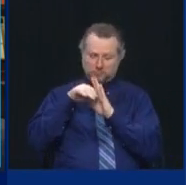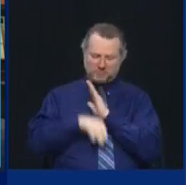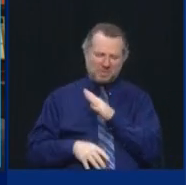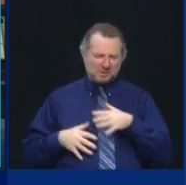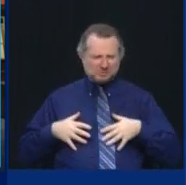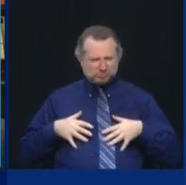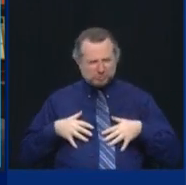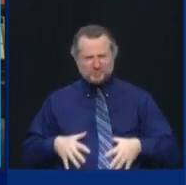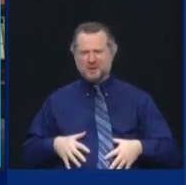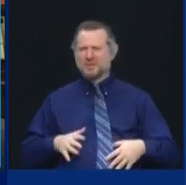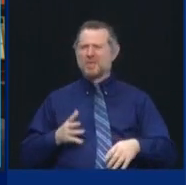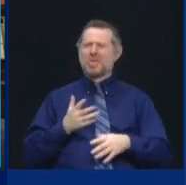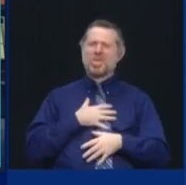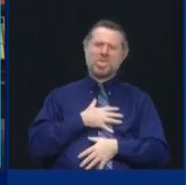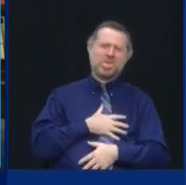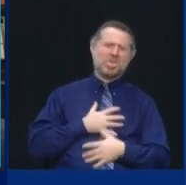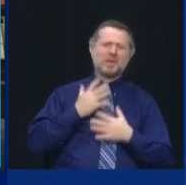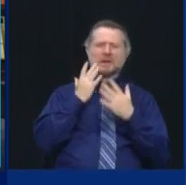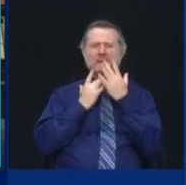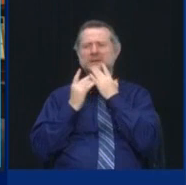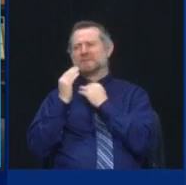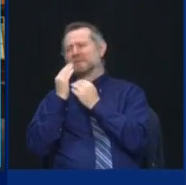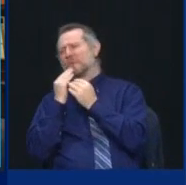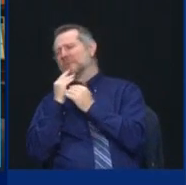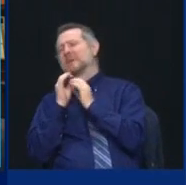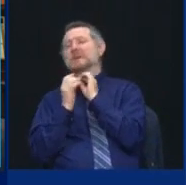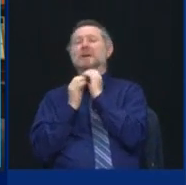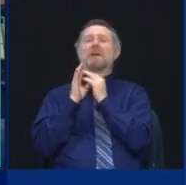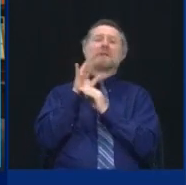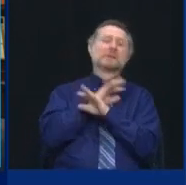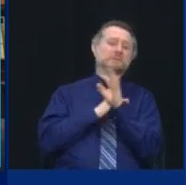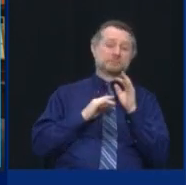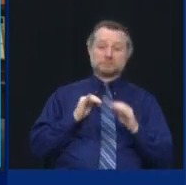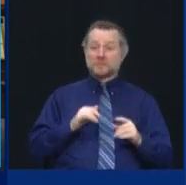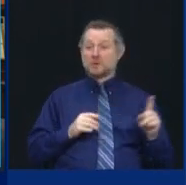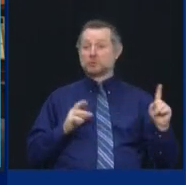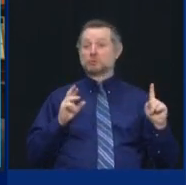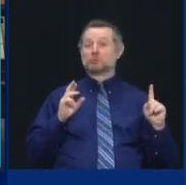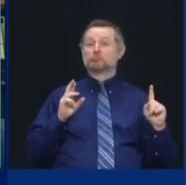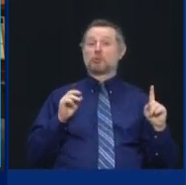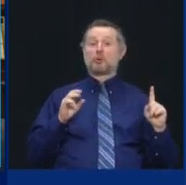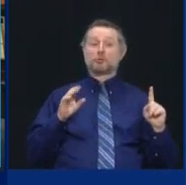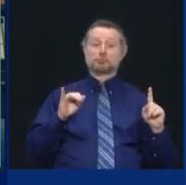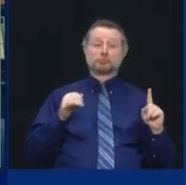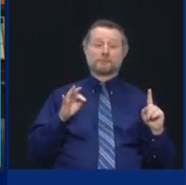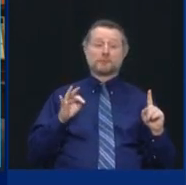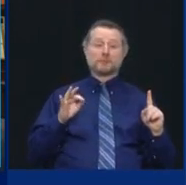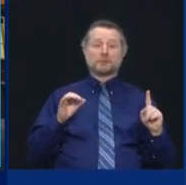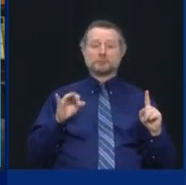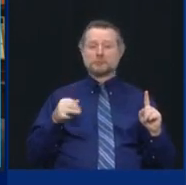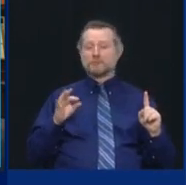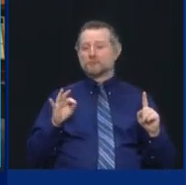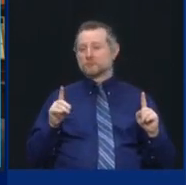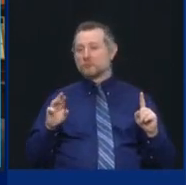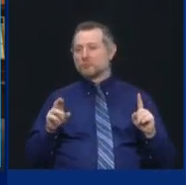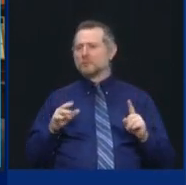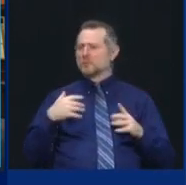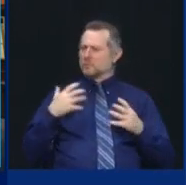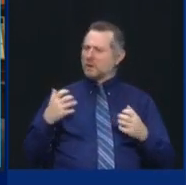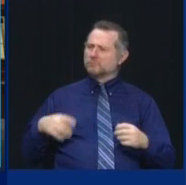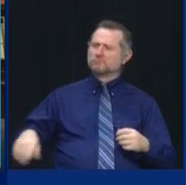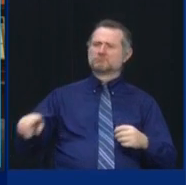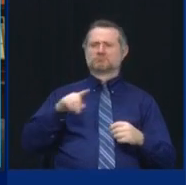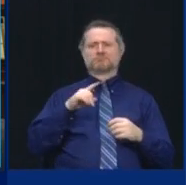And Rockefeller's vision was, let's build something that inspires and shows hope.